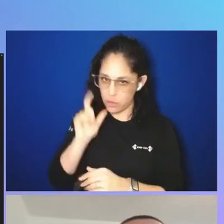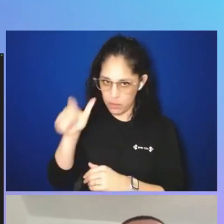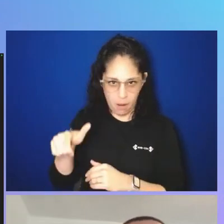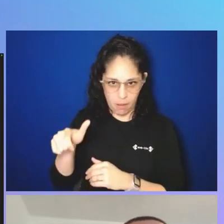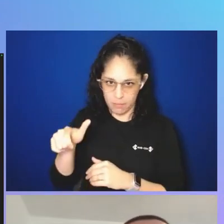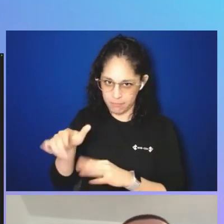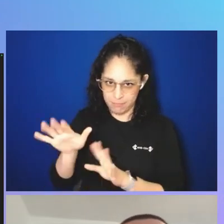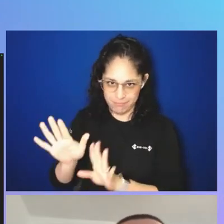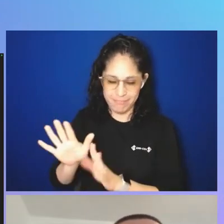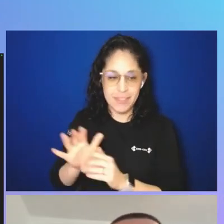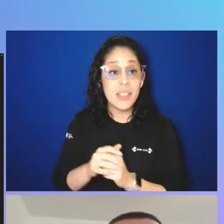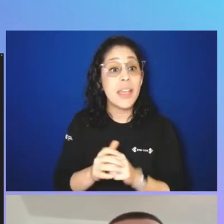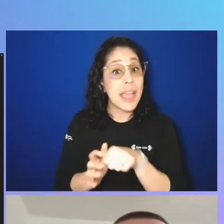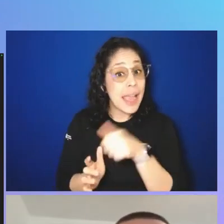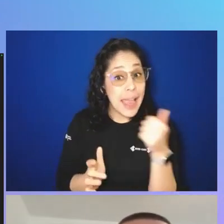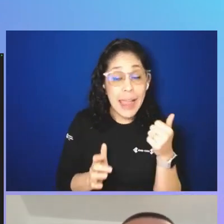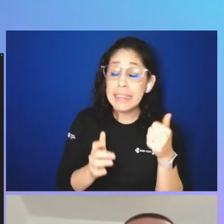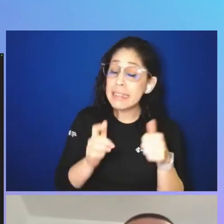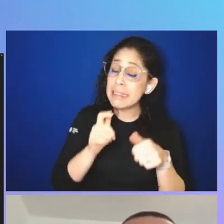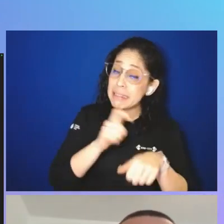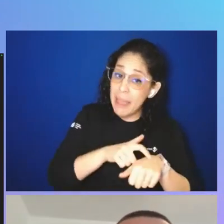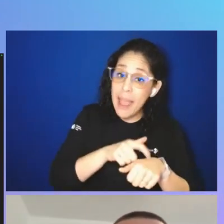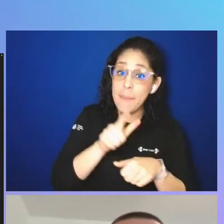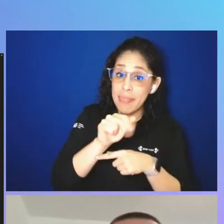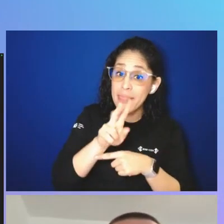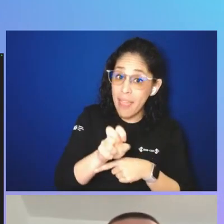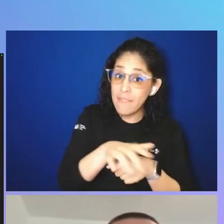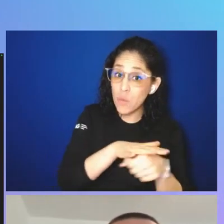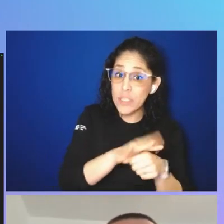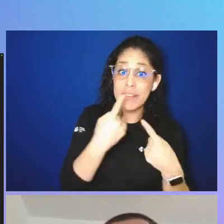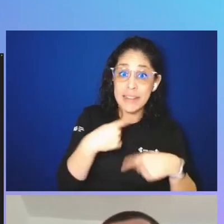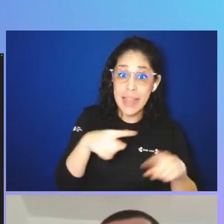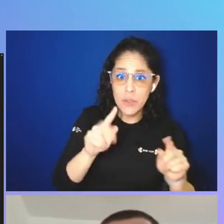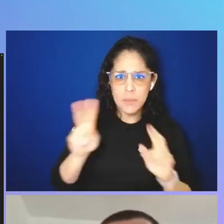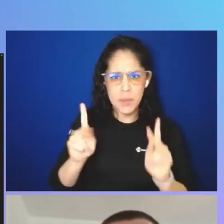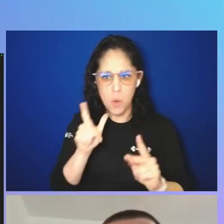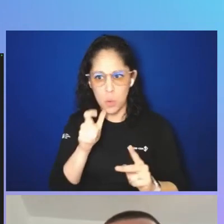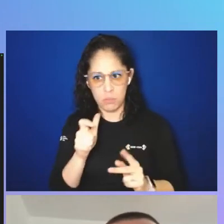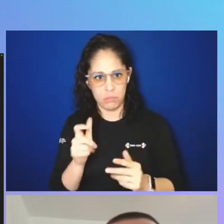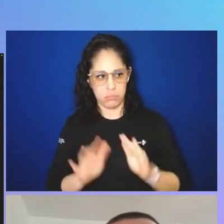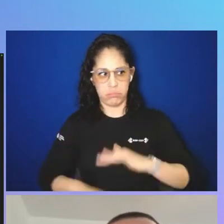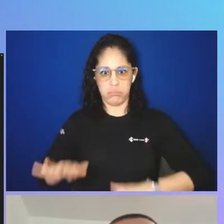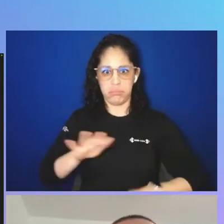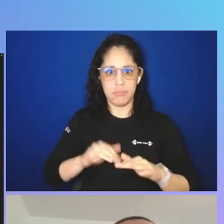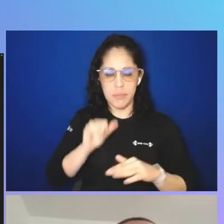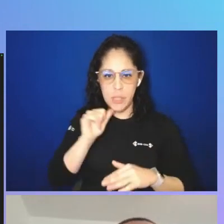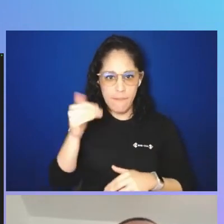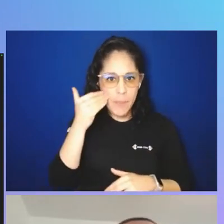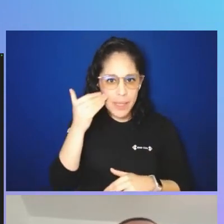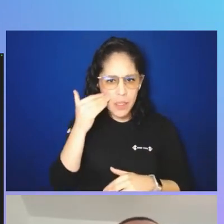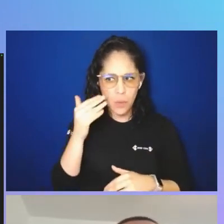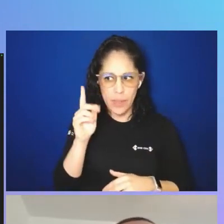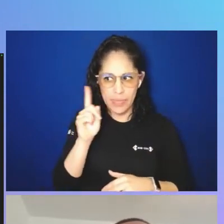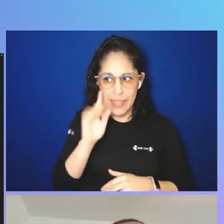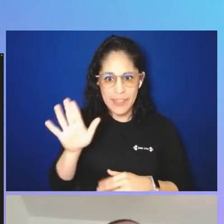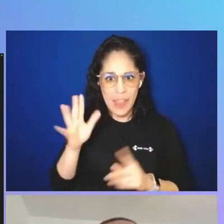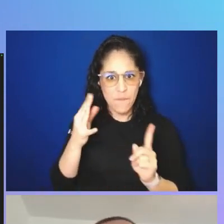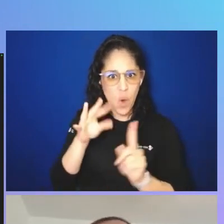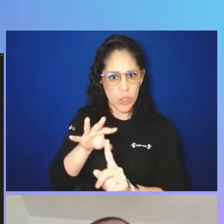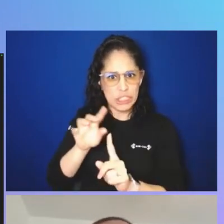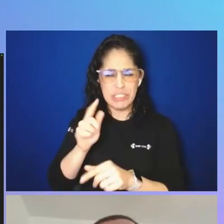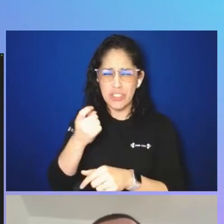So anytime a live region is announced, users not familiar with them, and why should they be, would think their focus had just